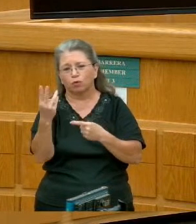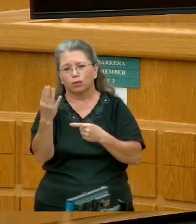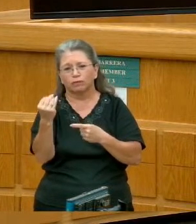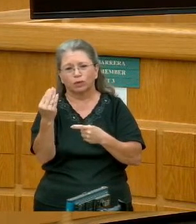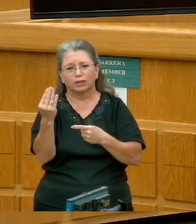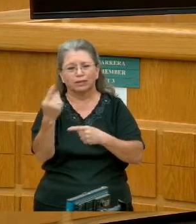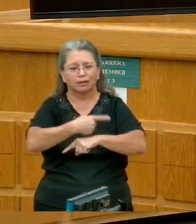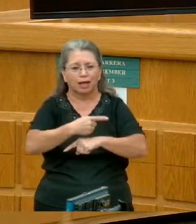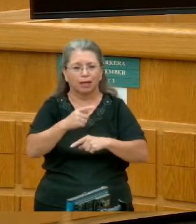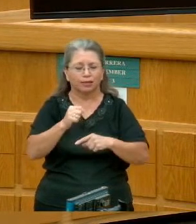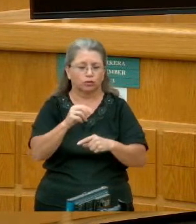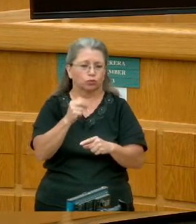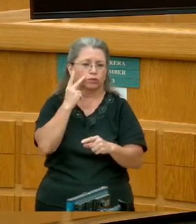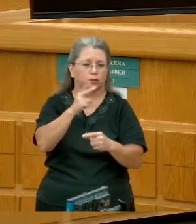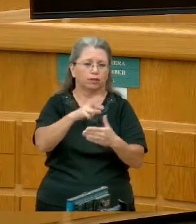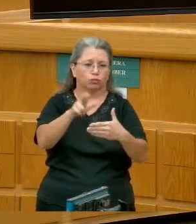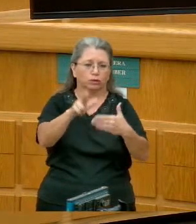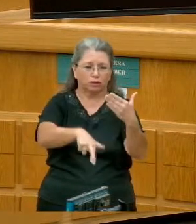been about